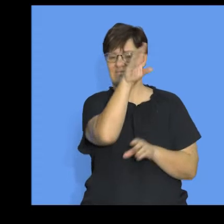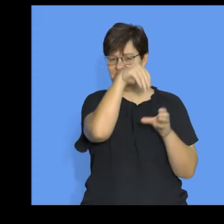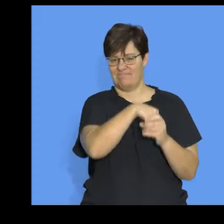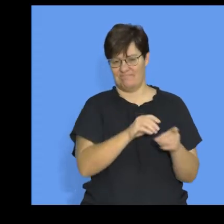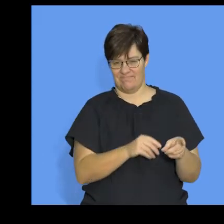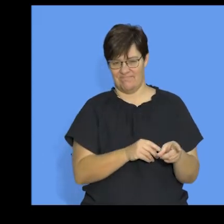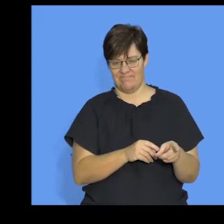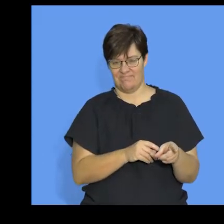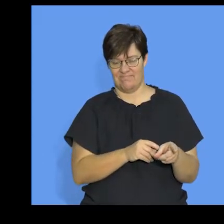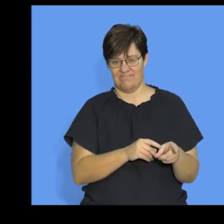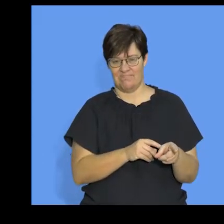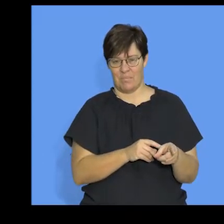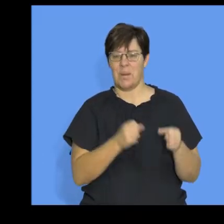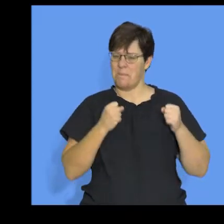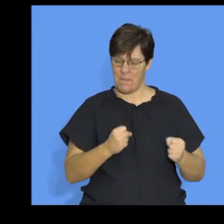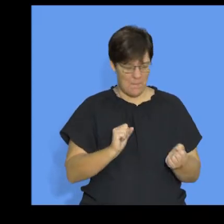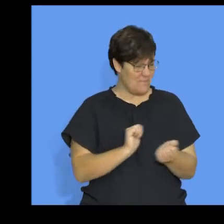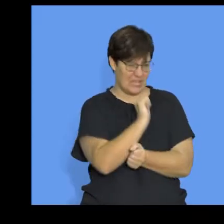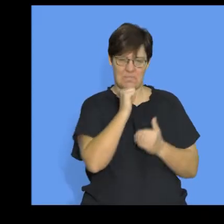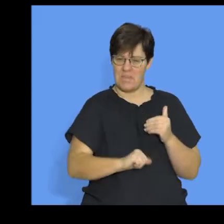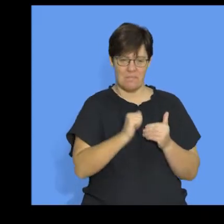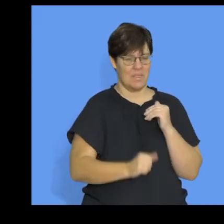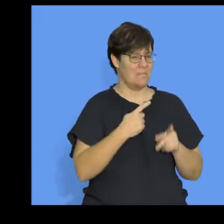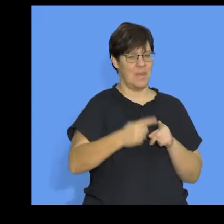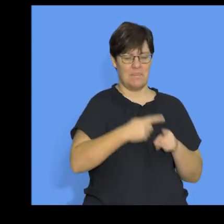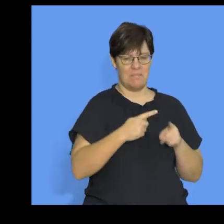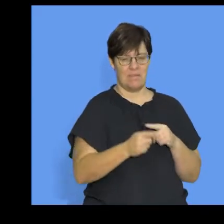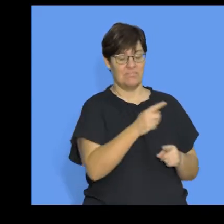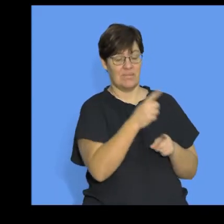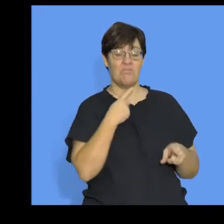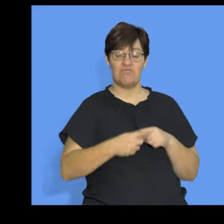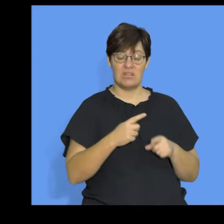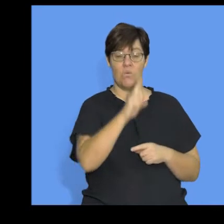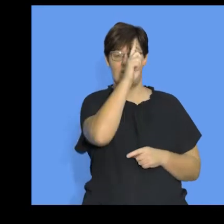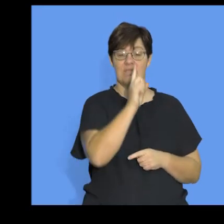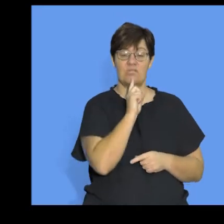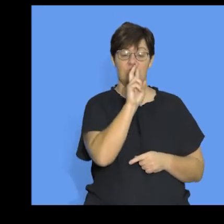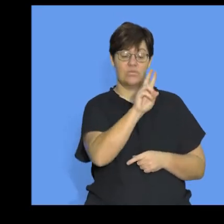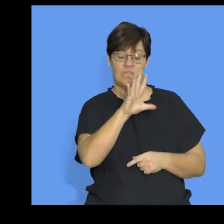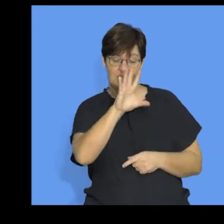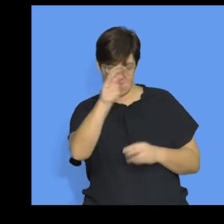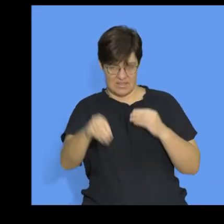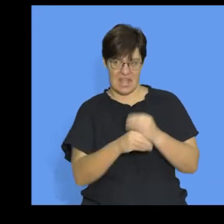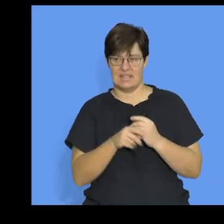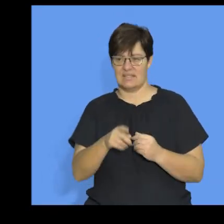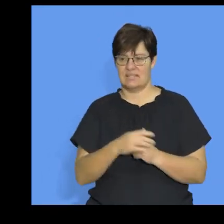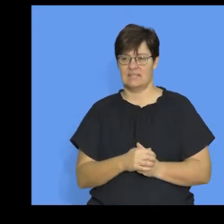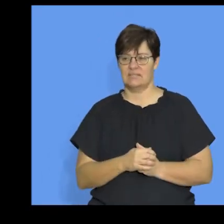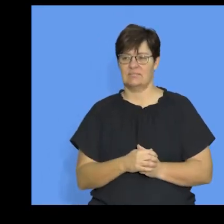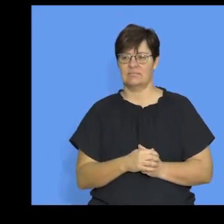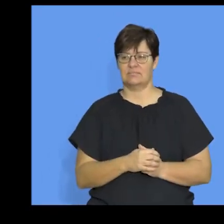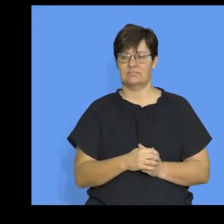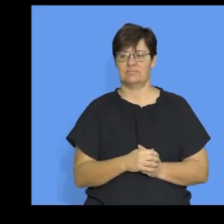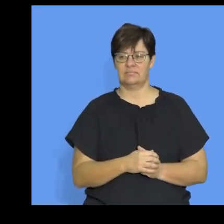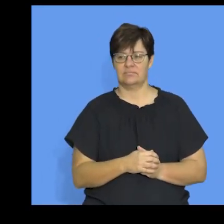Obviously, that would be your fixed cost. So clearly, the rent of 1,250 is the next component. So that's